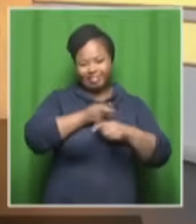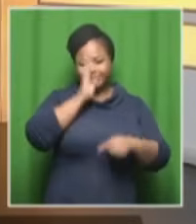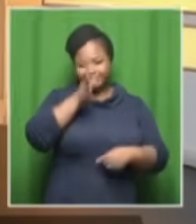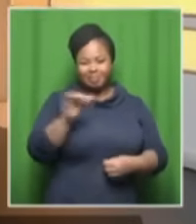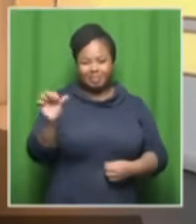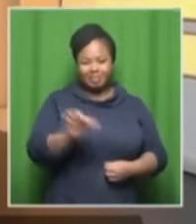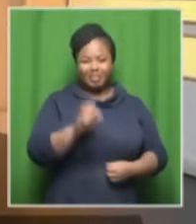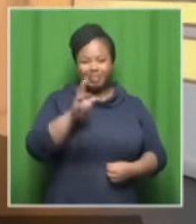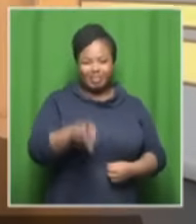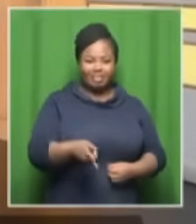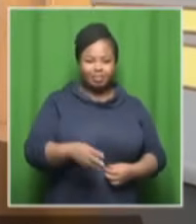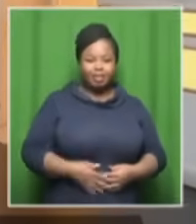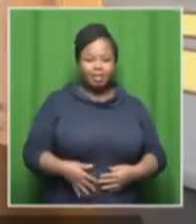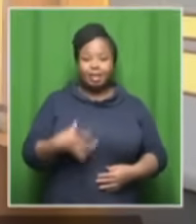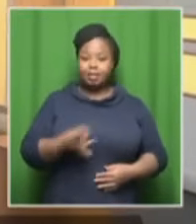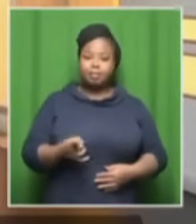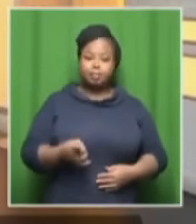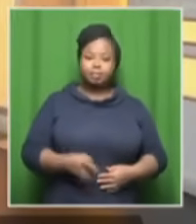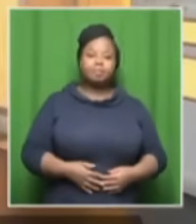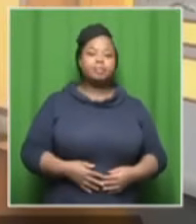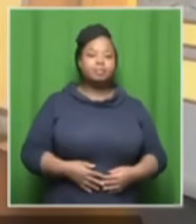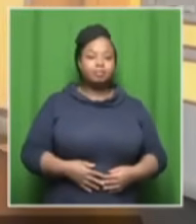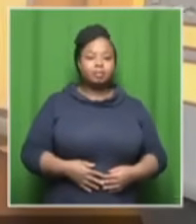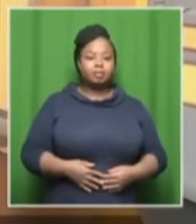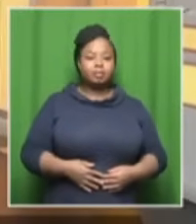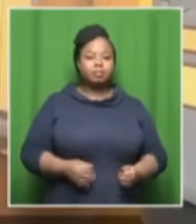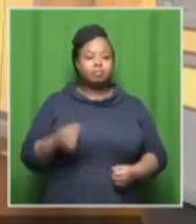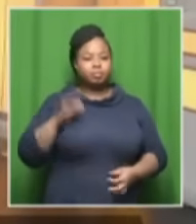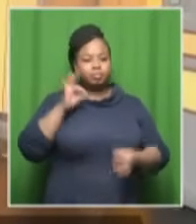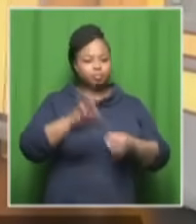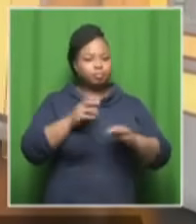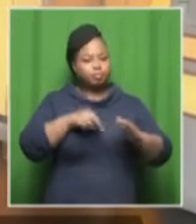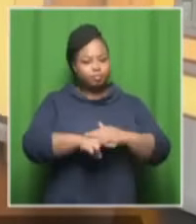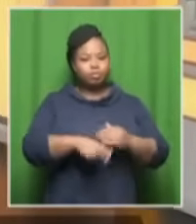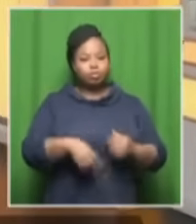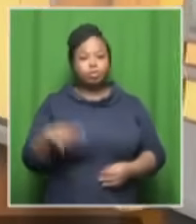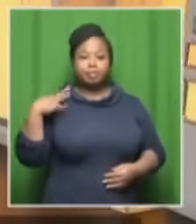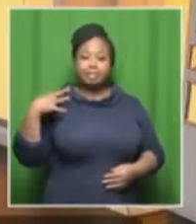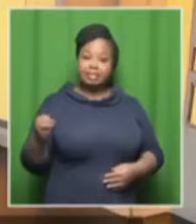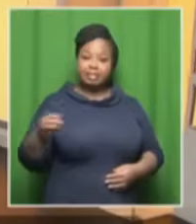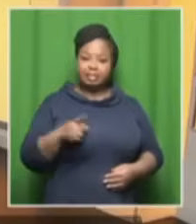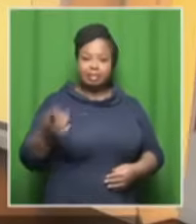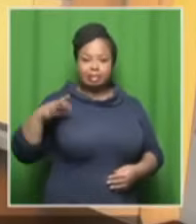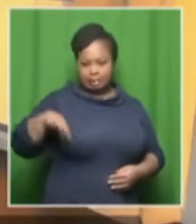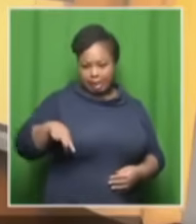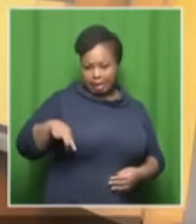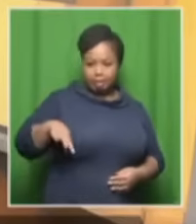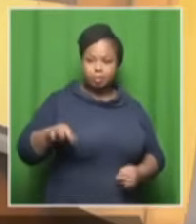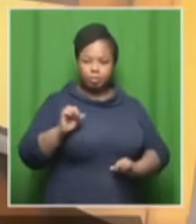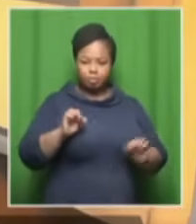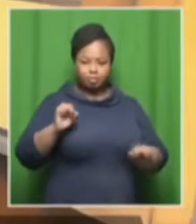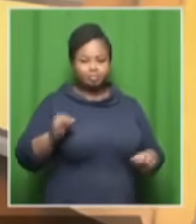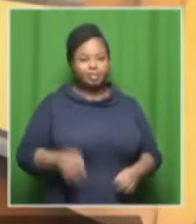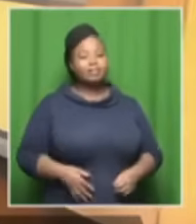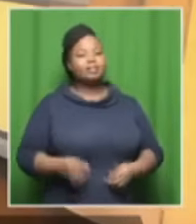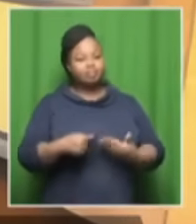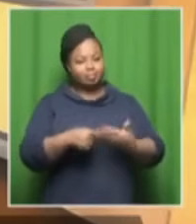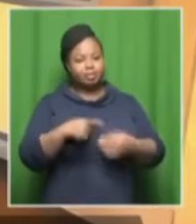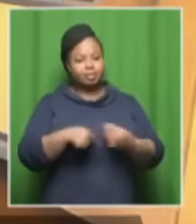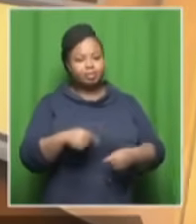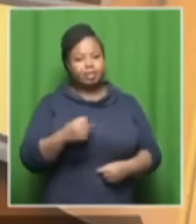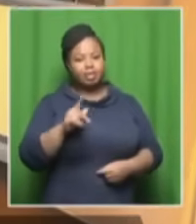to that in a short while. I do like your particular video on the ministers and their salaries and all of that stuff. We'll talk to you about